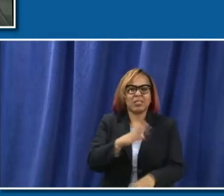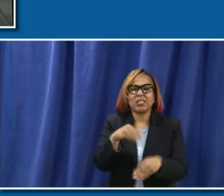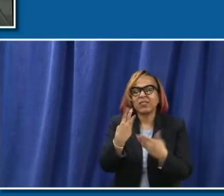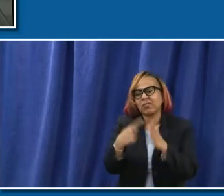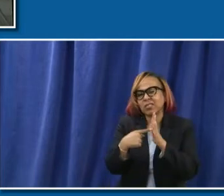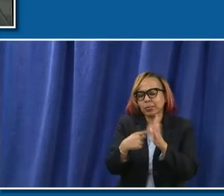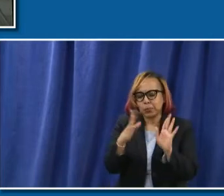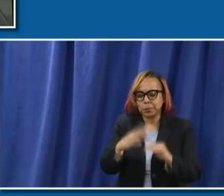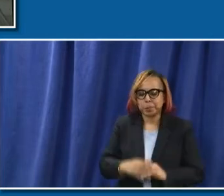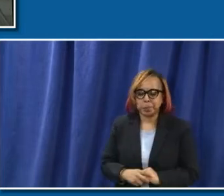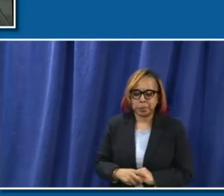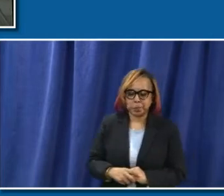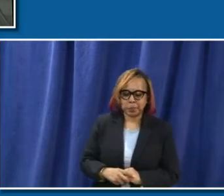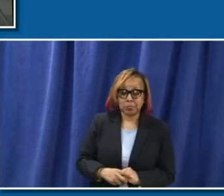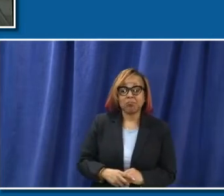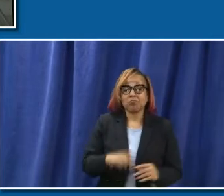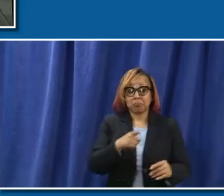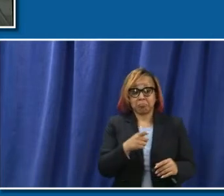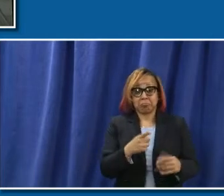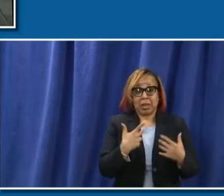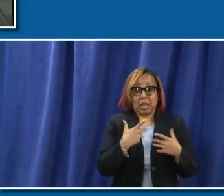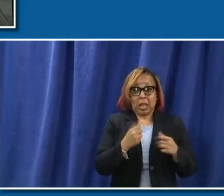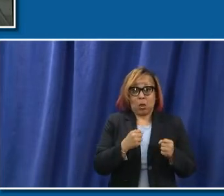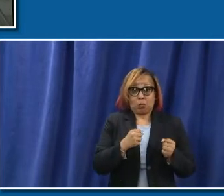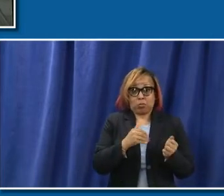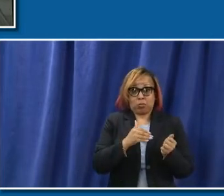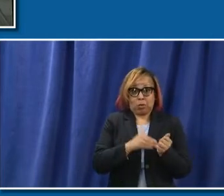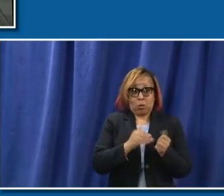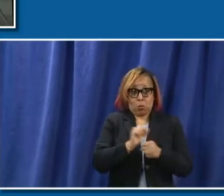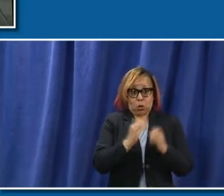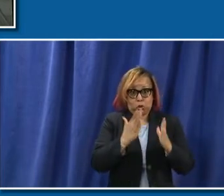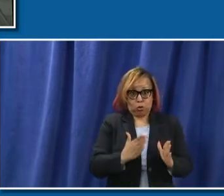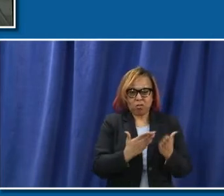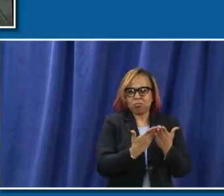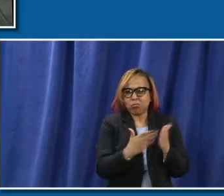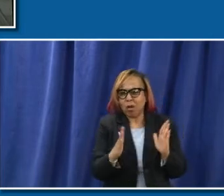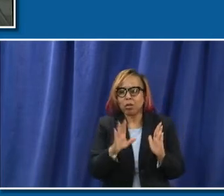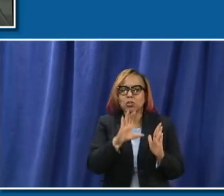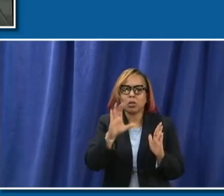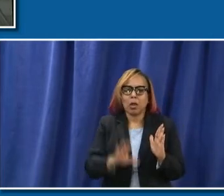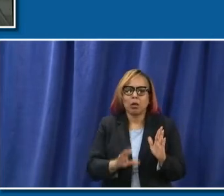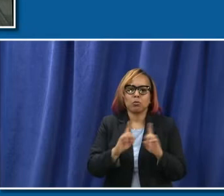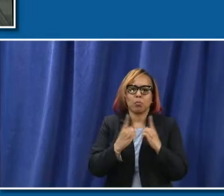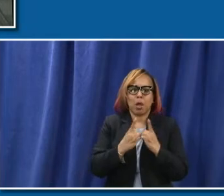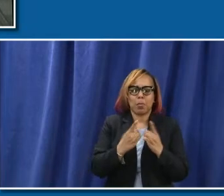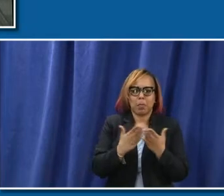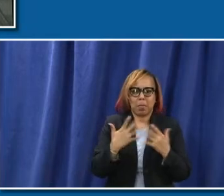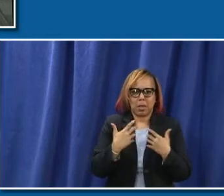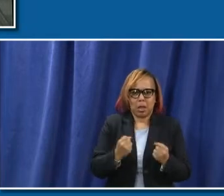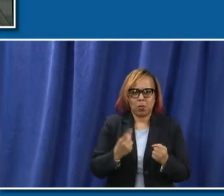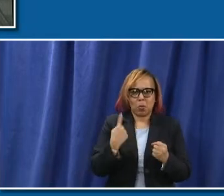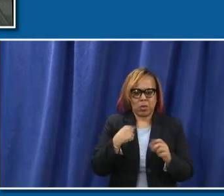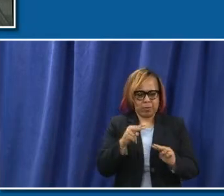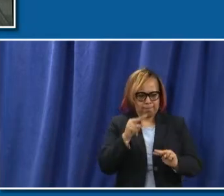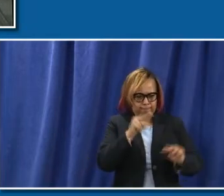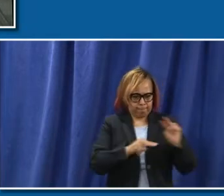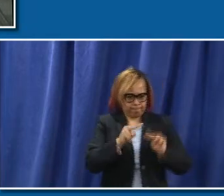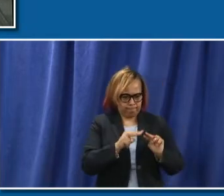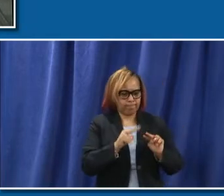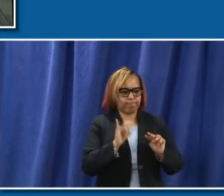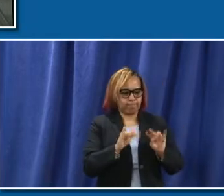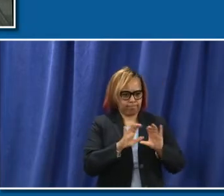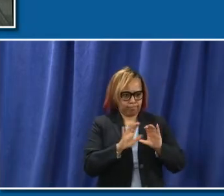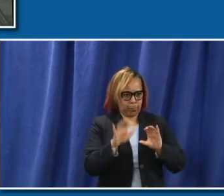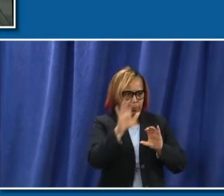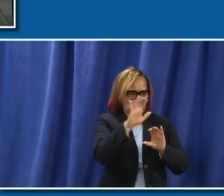that, even within healthcare workers broadly, the Chicago Department of Public Health has done some mapping of